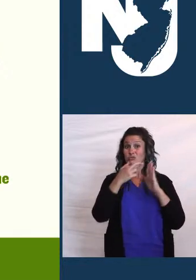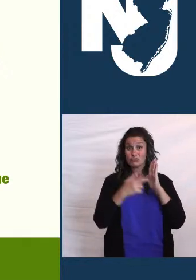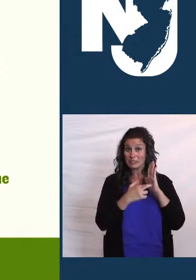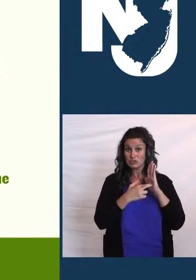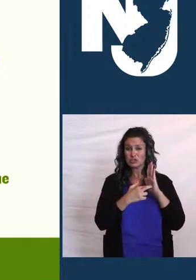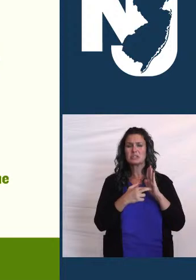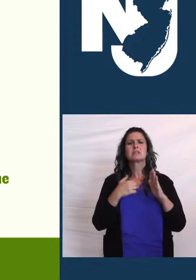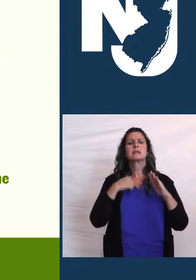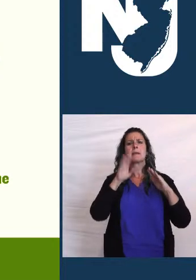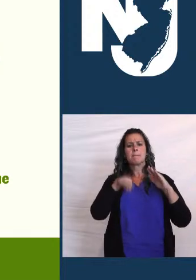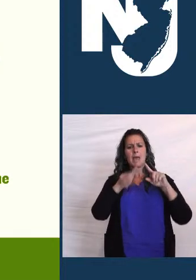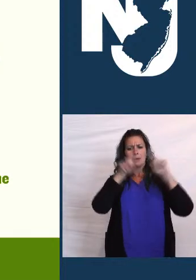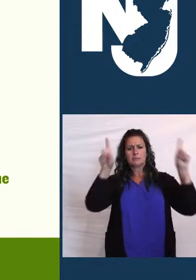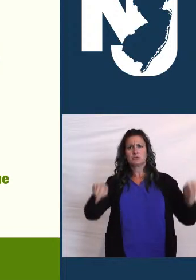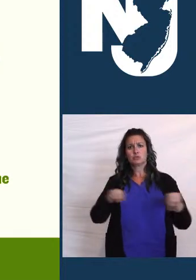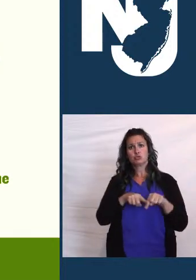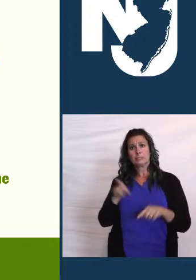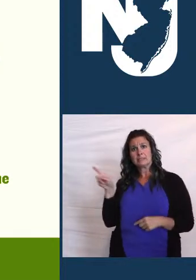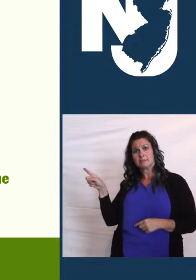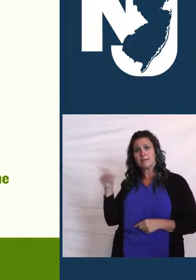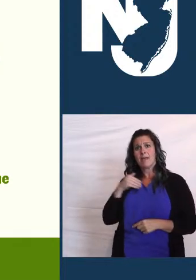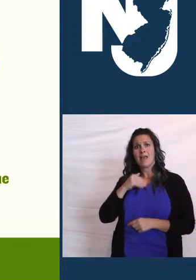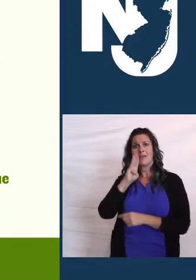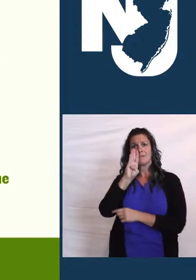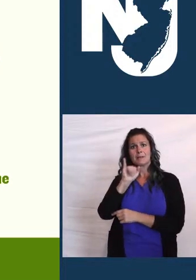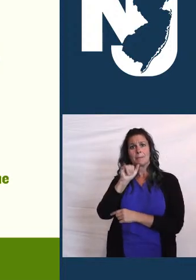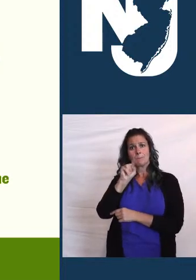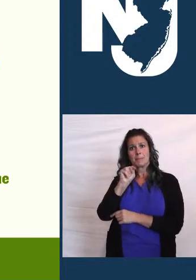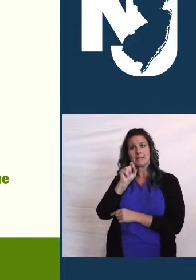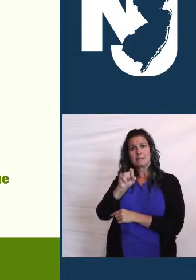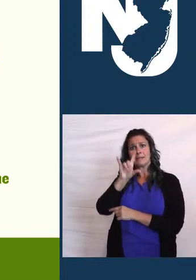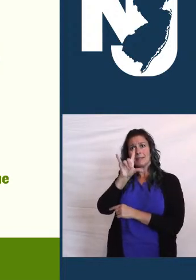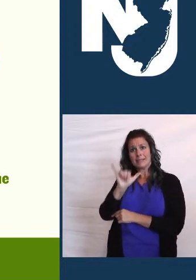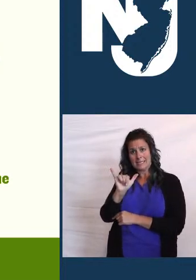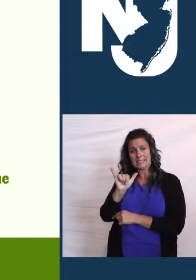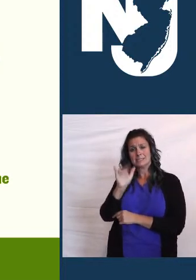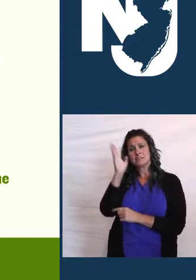in that bit.ly URL that you see there at the bottom of the screen,